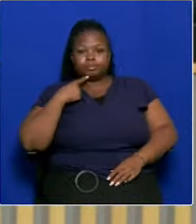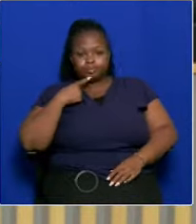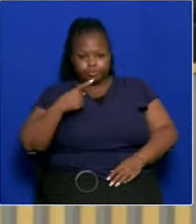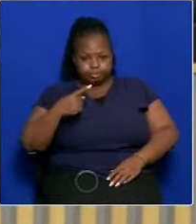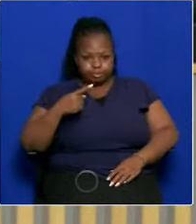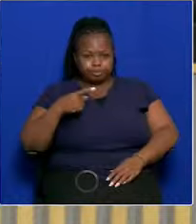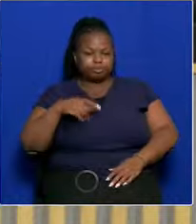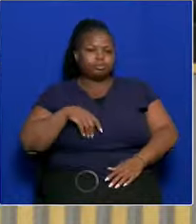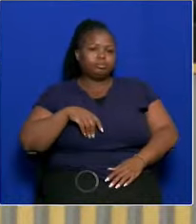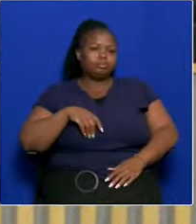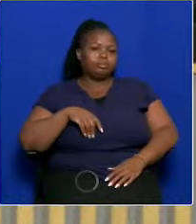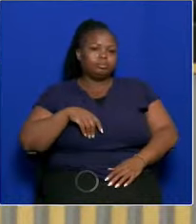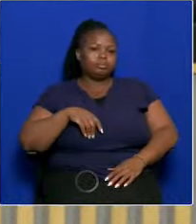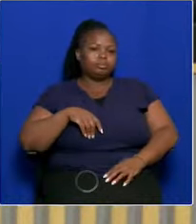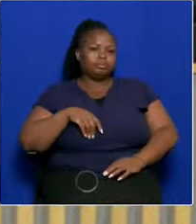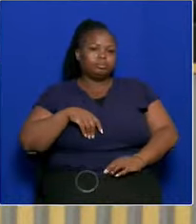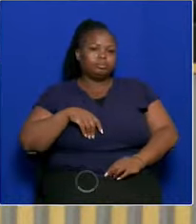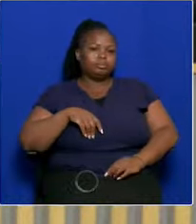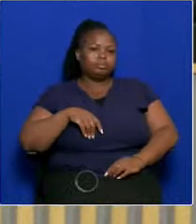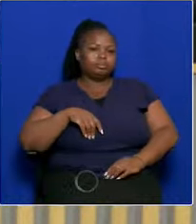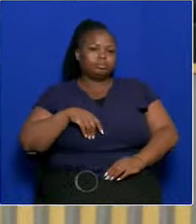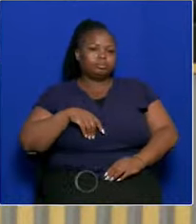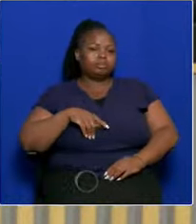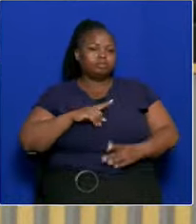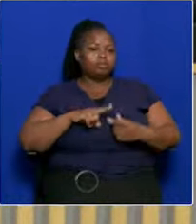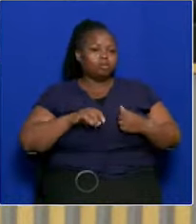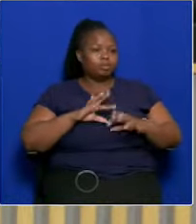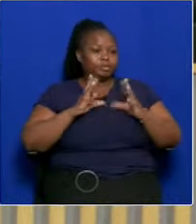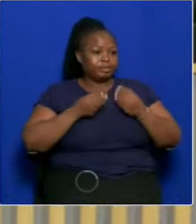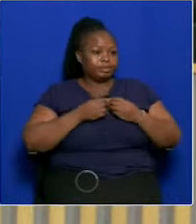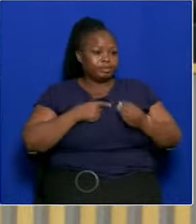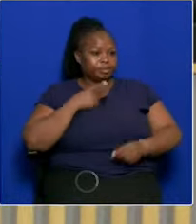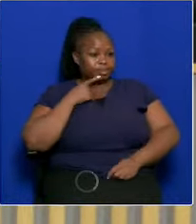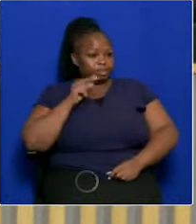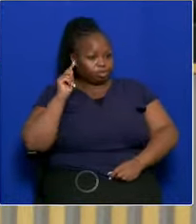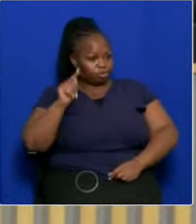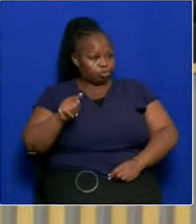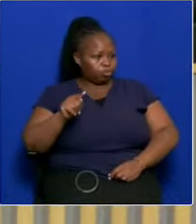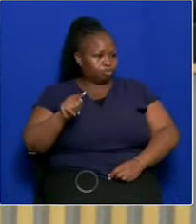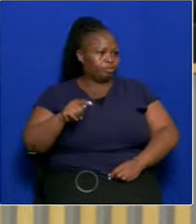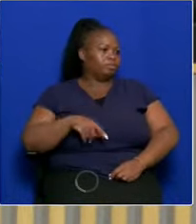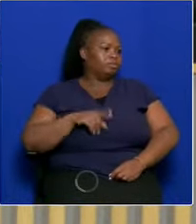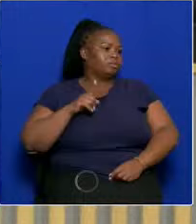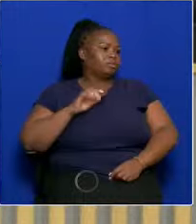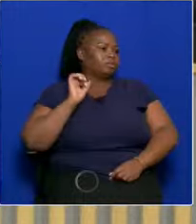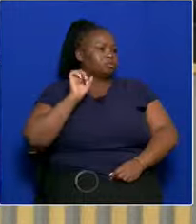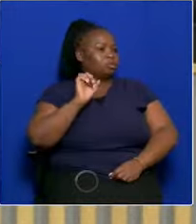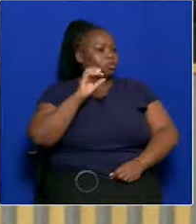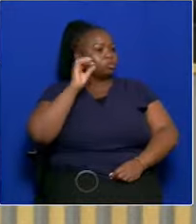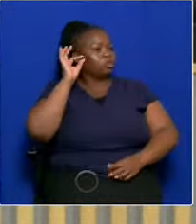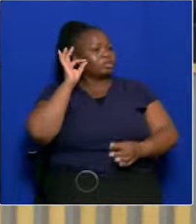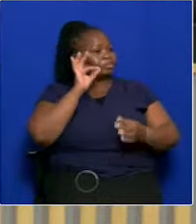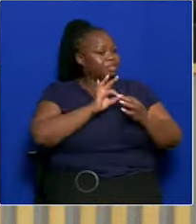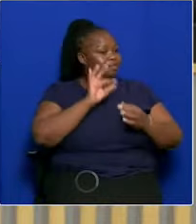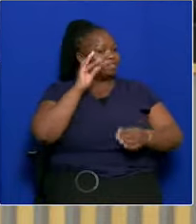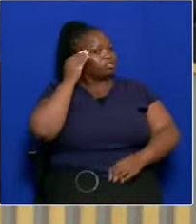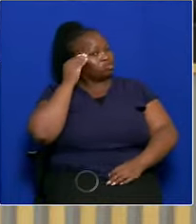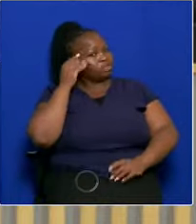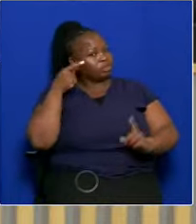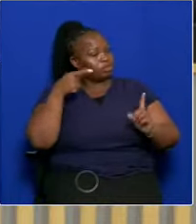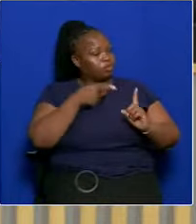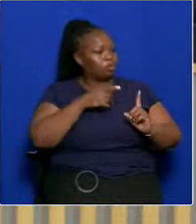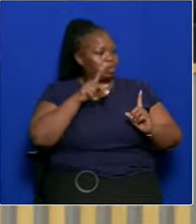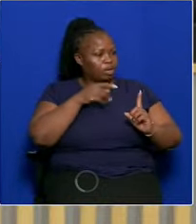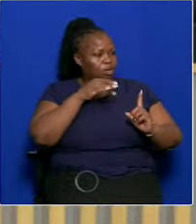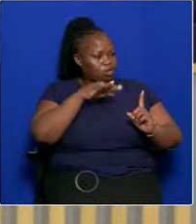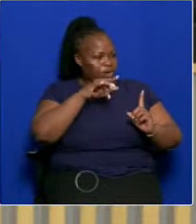the essence of what I'm putting to you is that your particular interest in Mr. Kaula, even as you